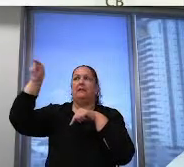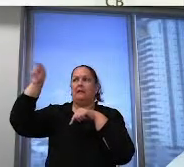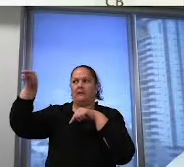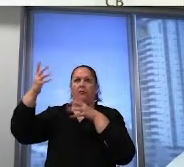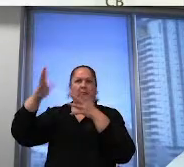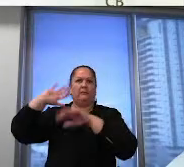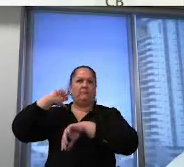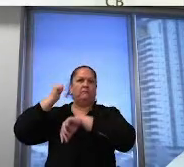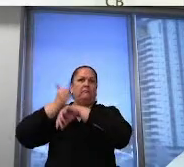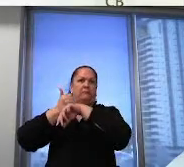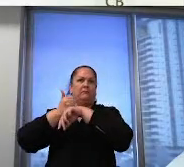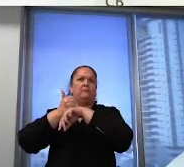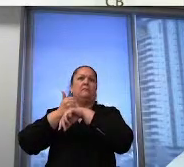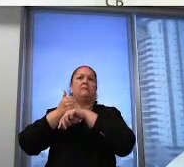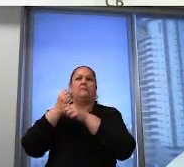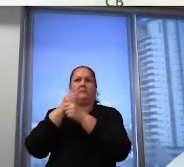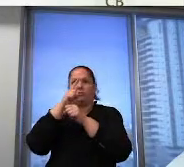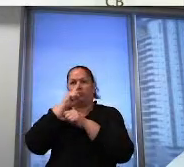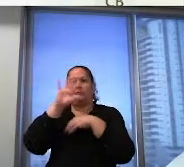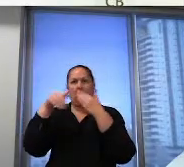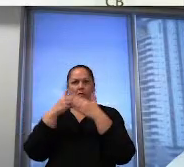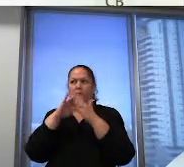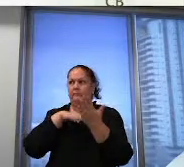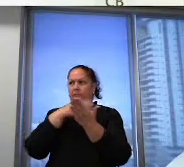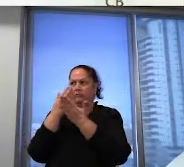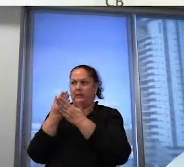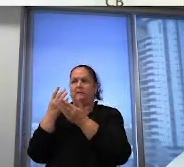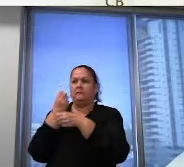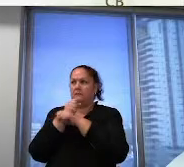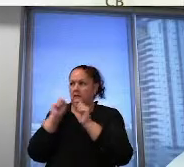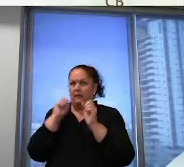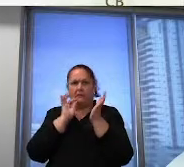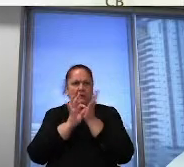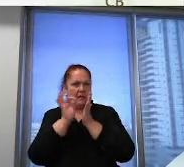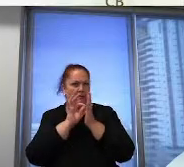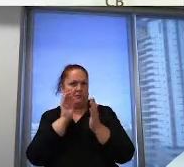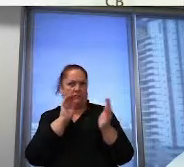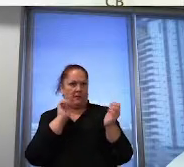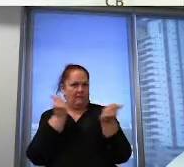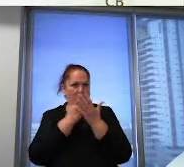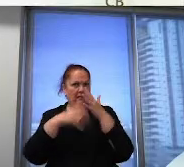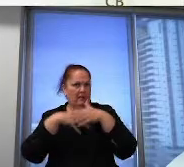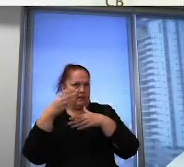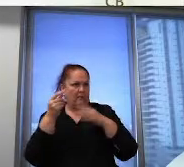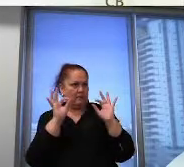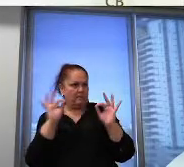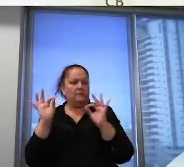This location has been established to ensure everyone's safety and facilitate headcount. Thank